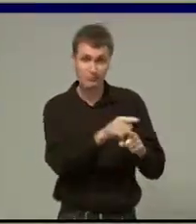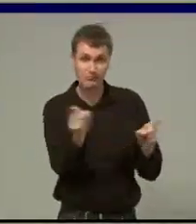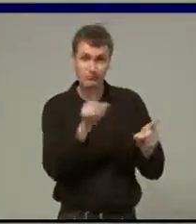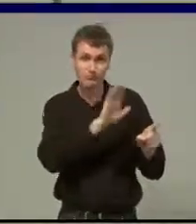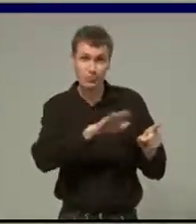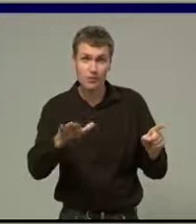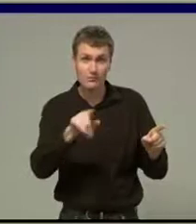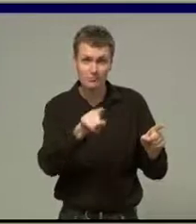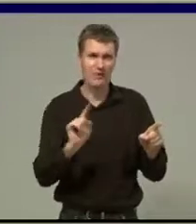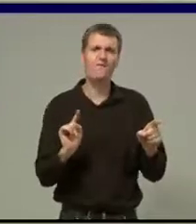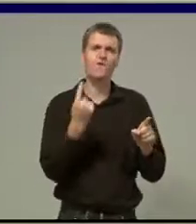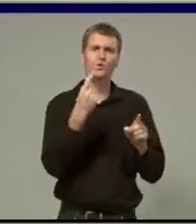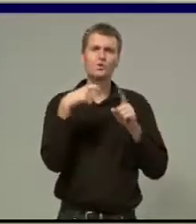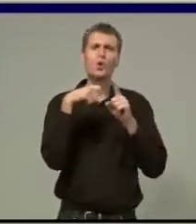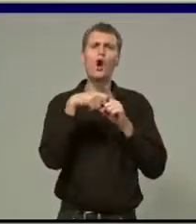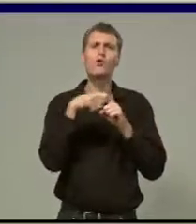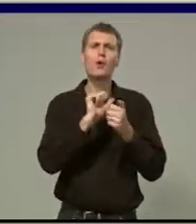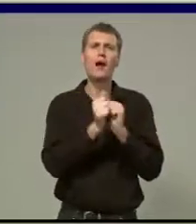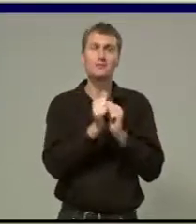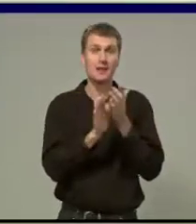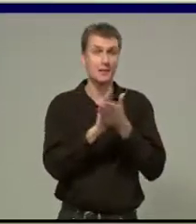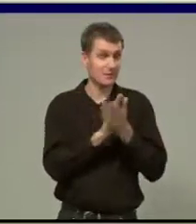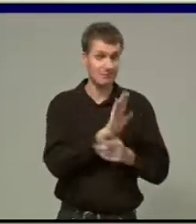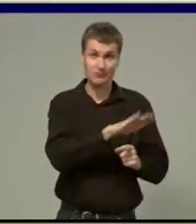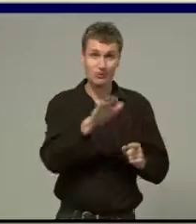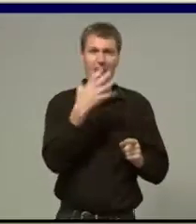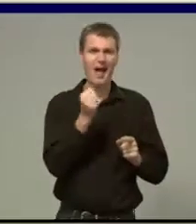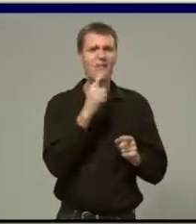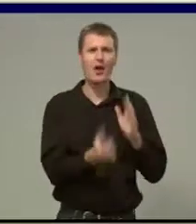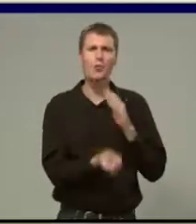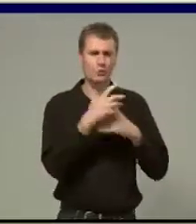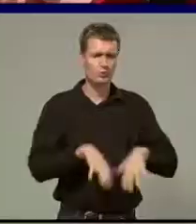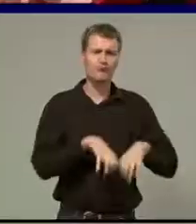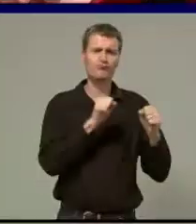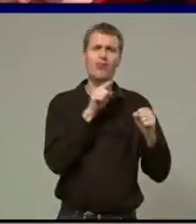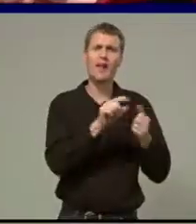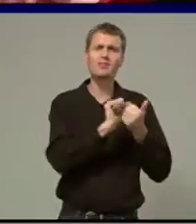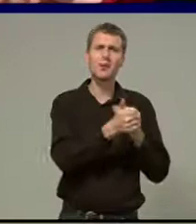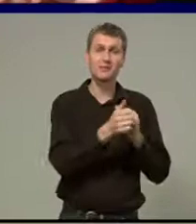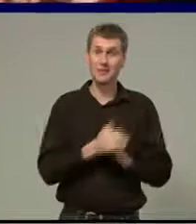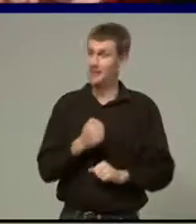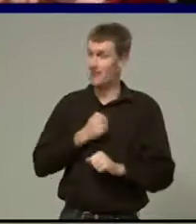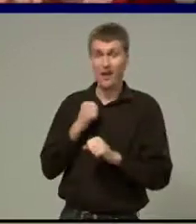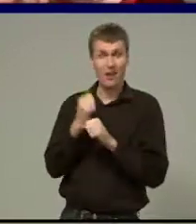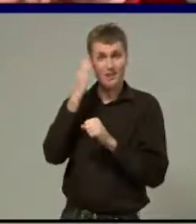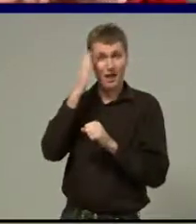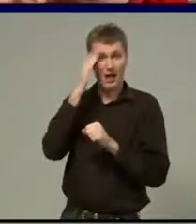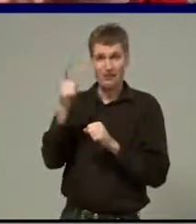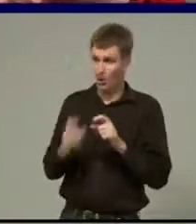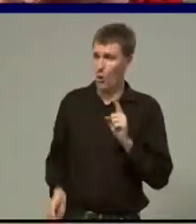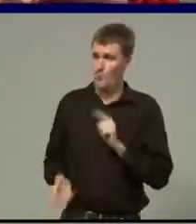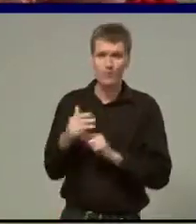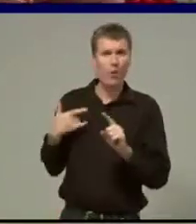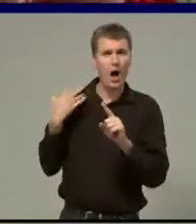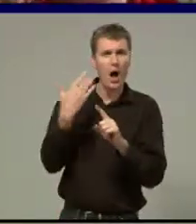first Koru Games is giving them the opportunity to take up this novel sport. My grandma's actually been doing lawn bowls for a while, and so I